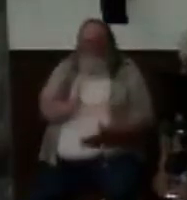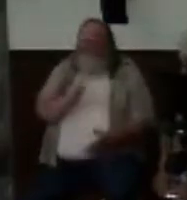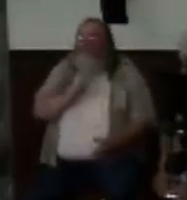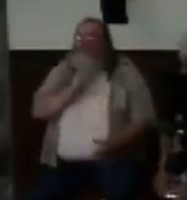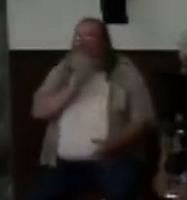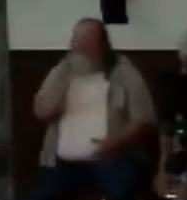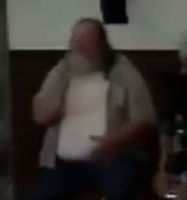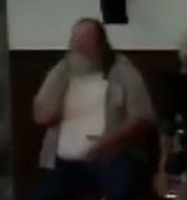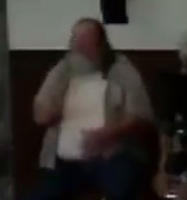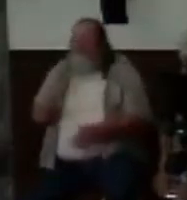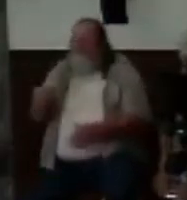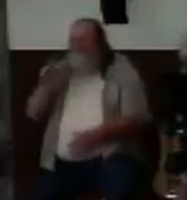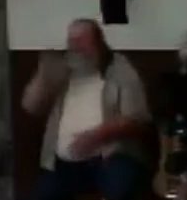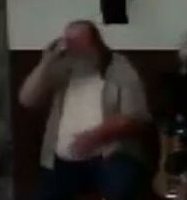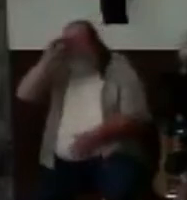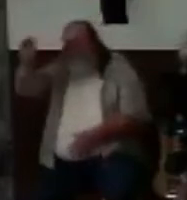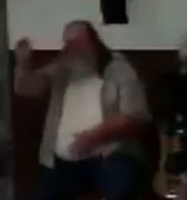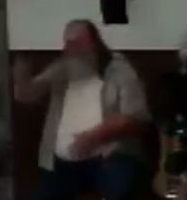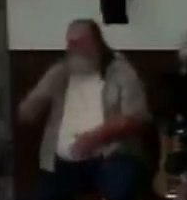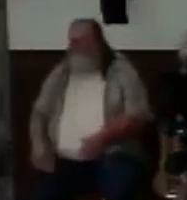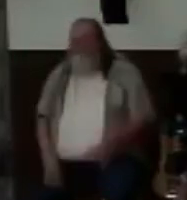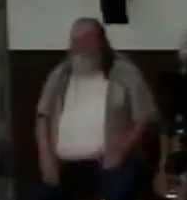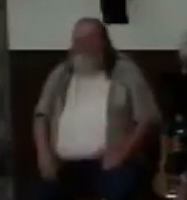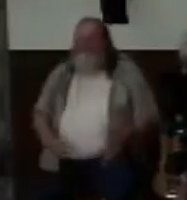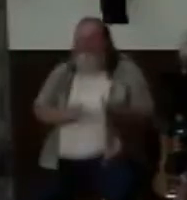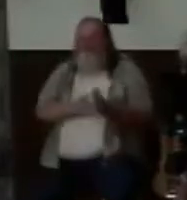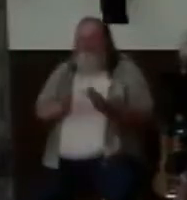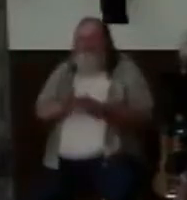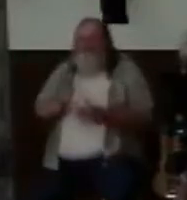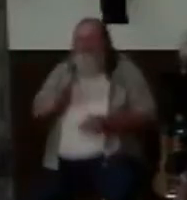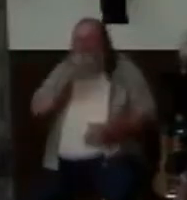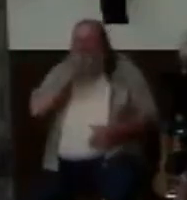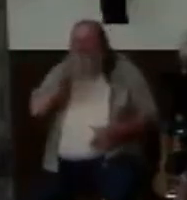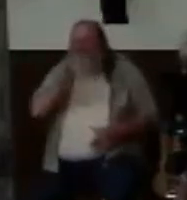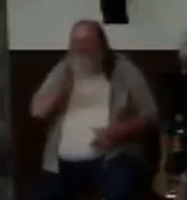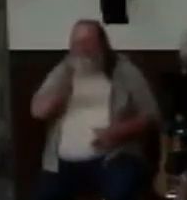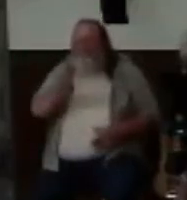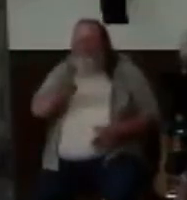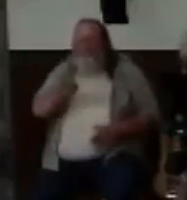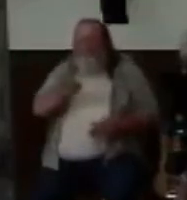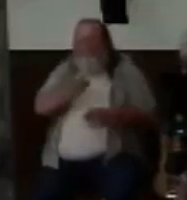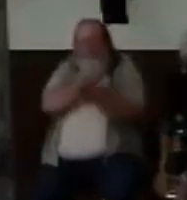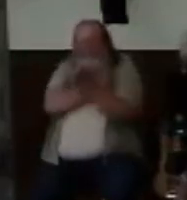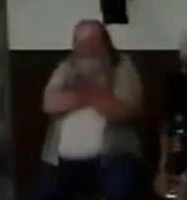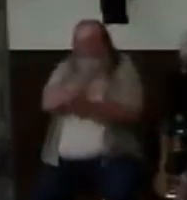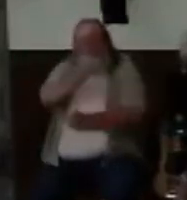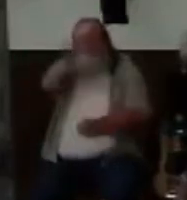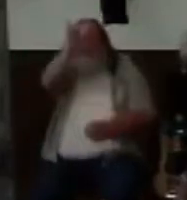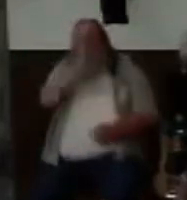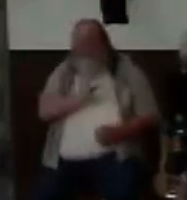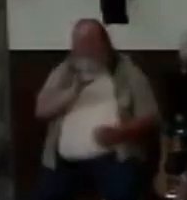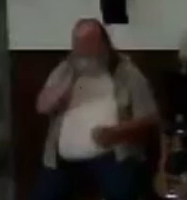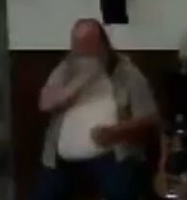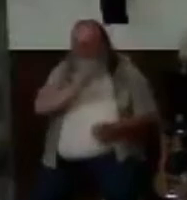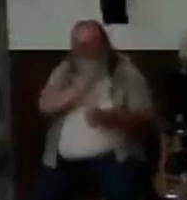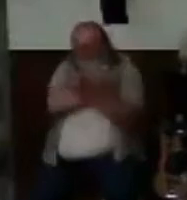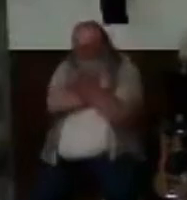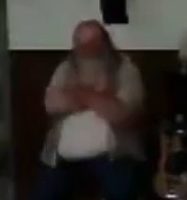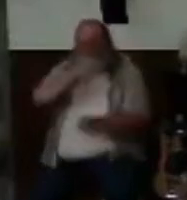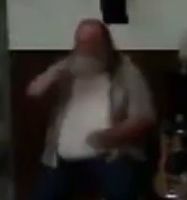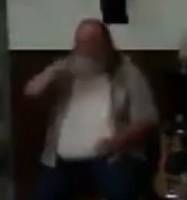commandments. Love God and love others. We know that he emphasized the